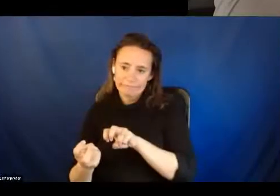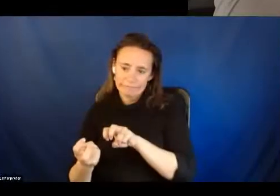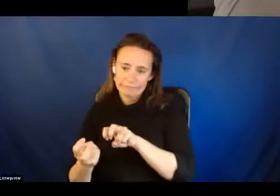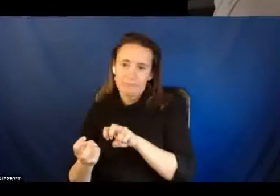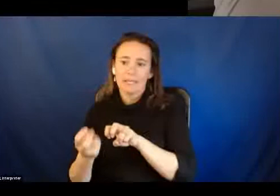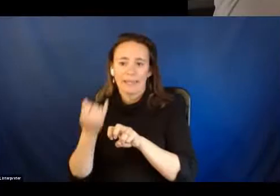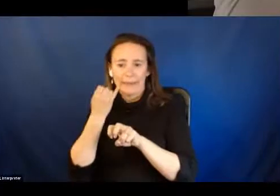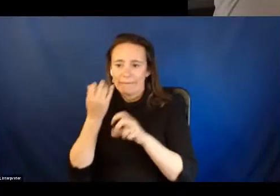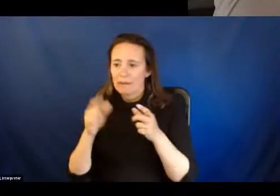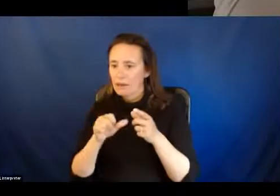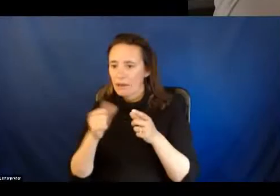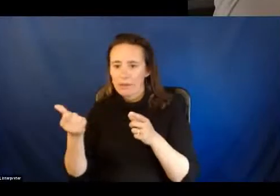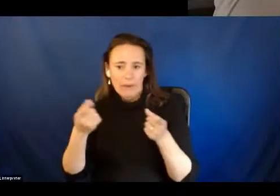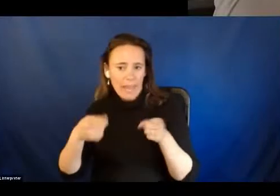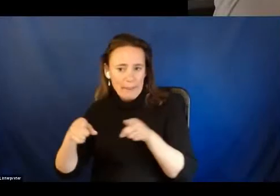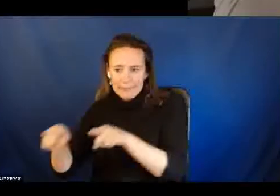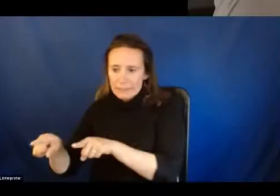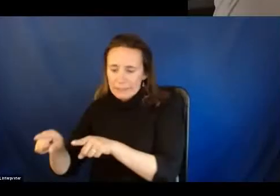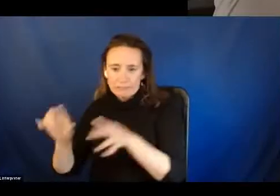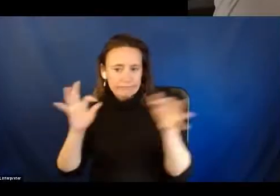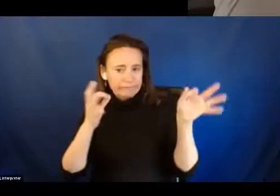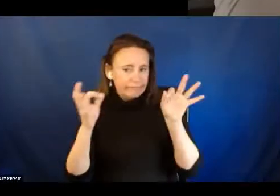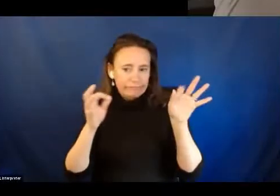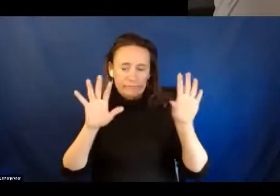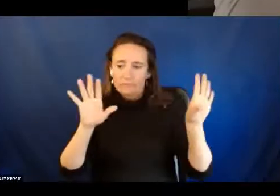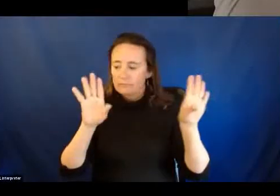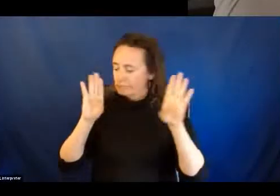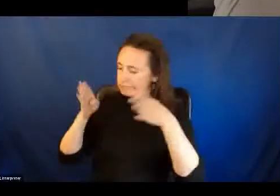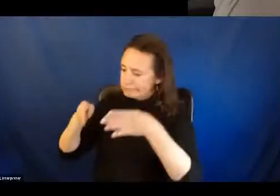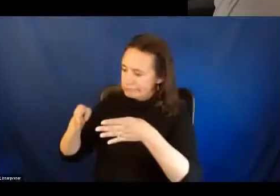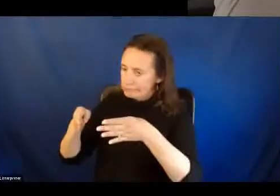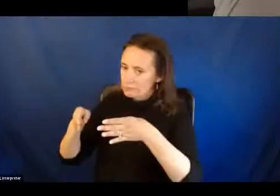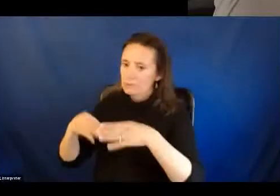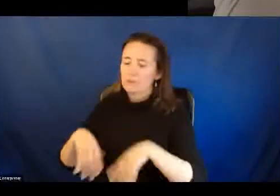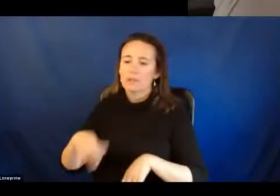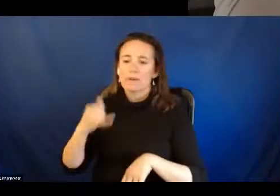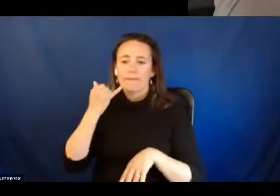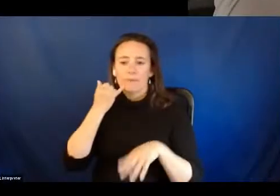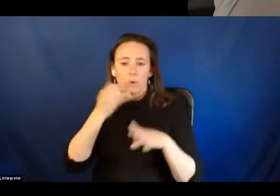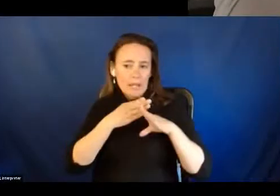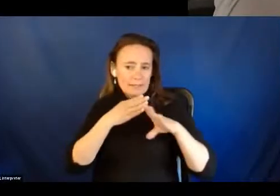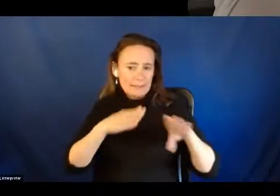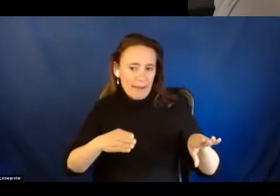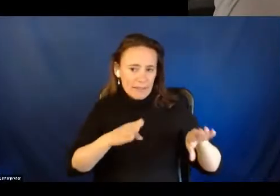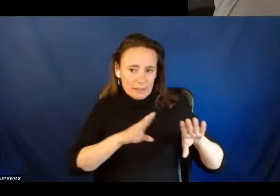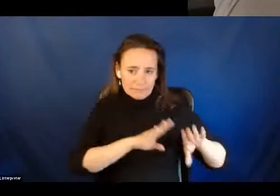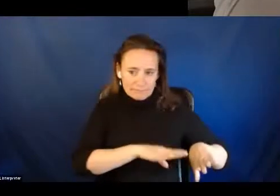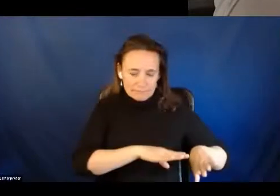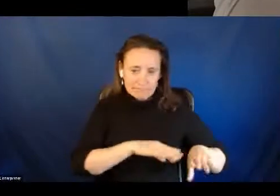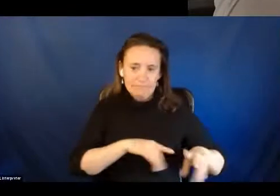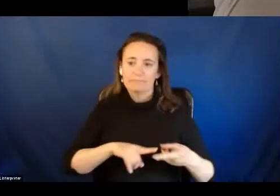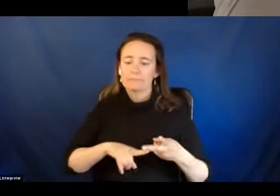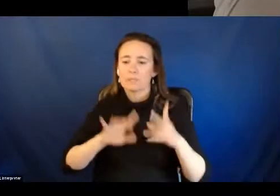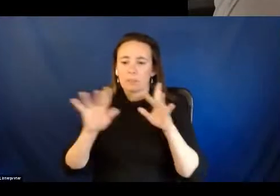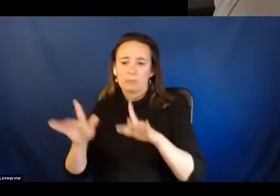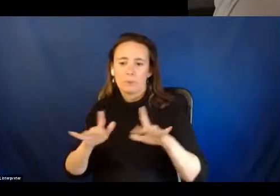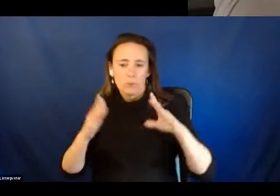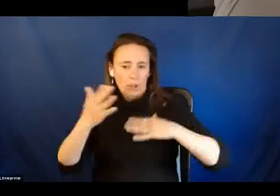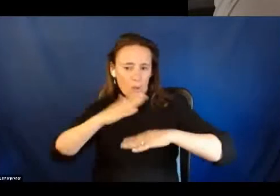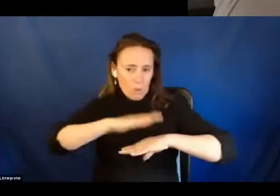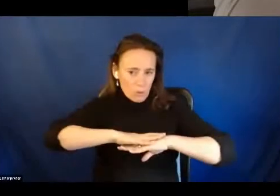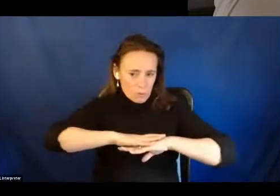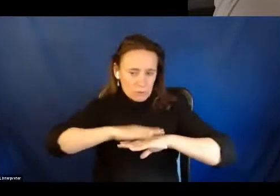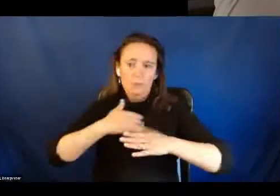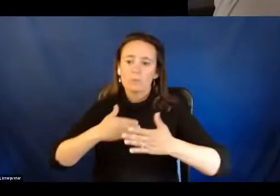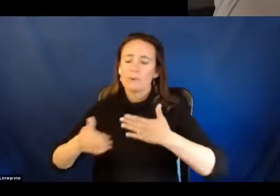is. We need to be able to switch our phones on silent or close down our computers or do whatever we need to do to